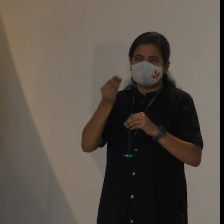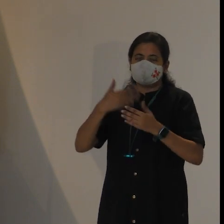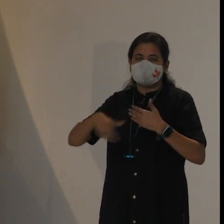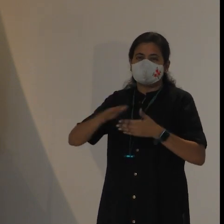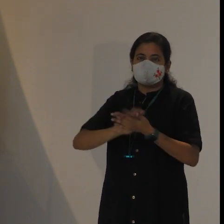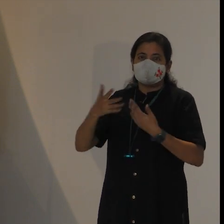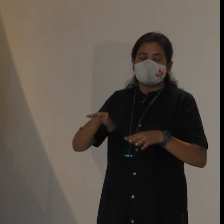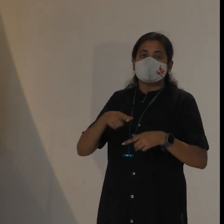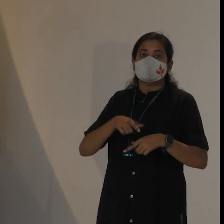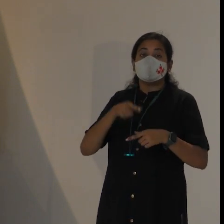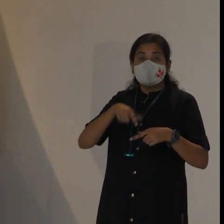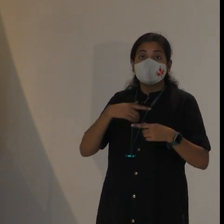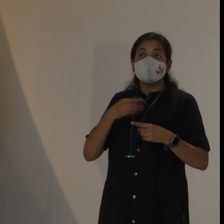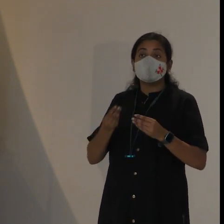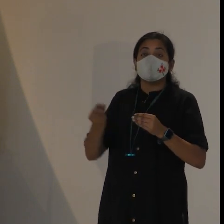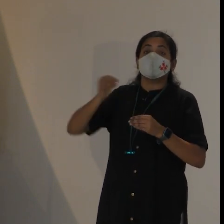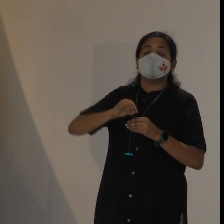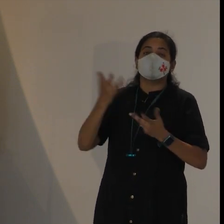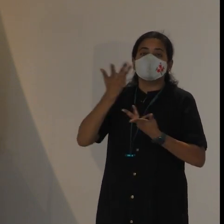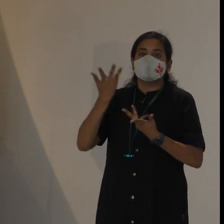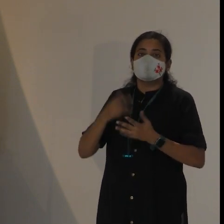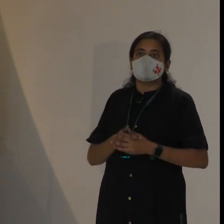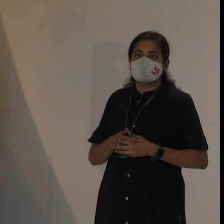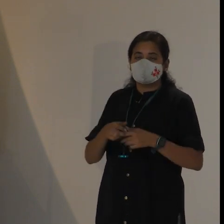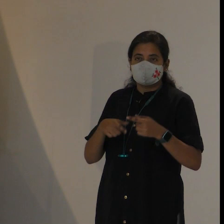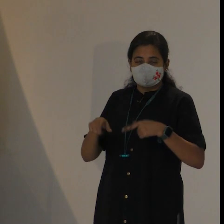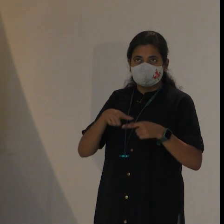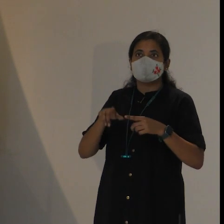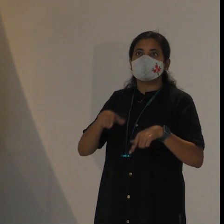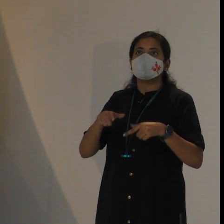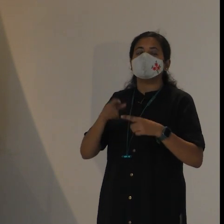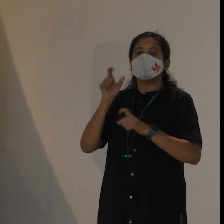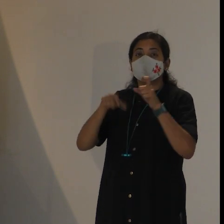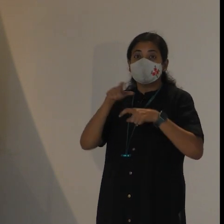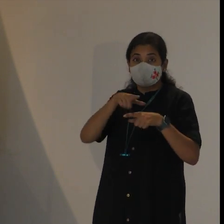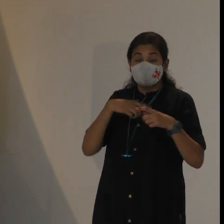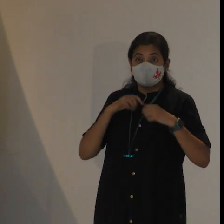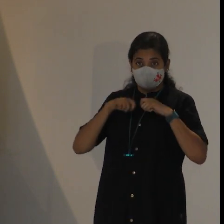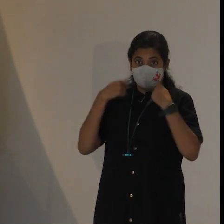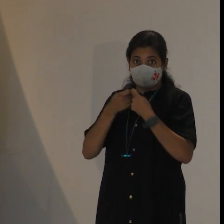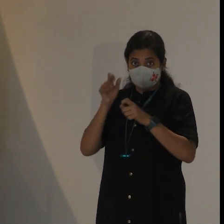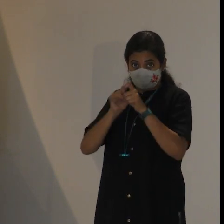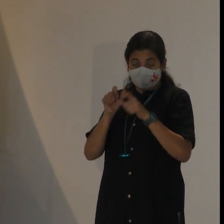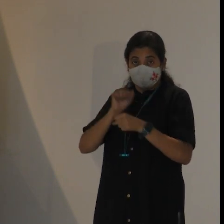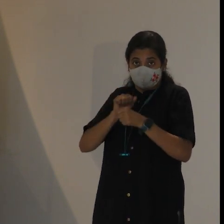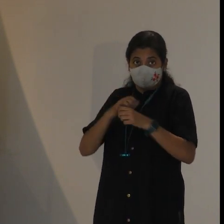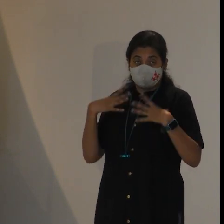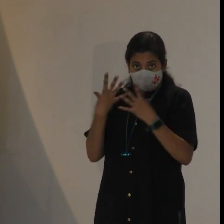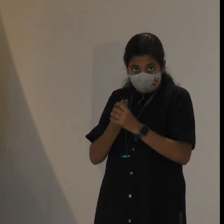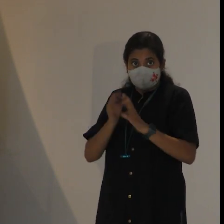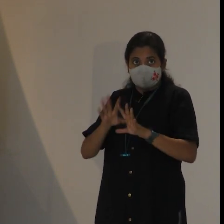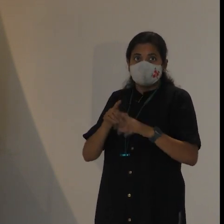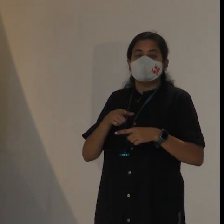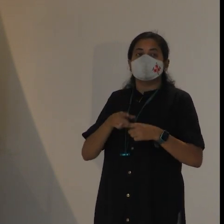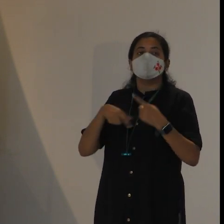think we have the distinct advantage in this panel, the fact that there are my co-panelists that are working on different aspects